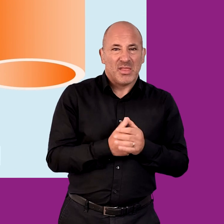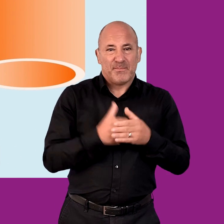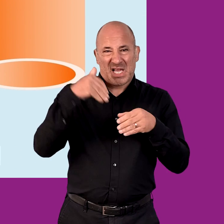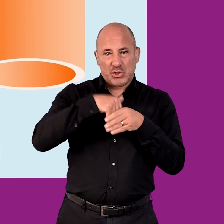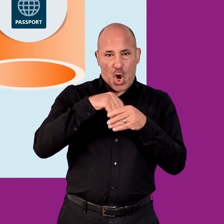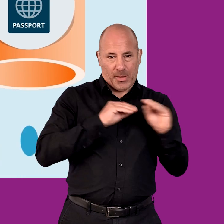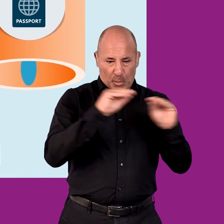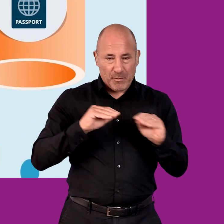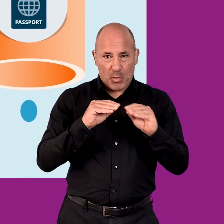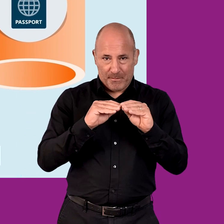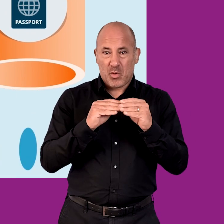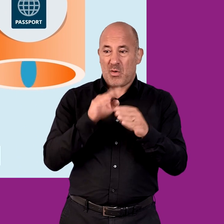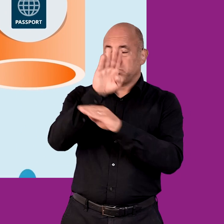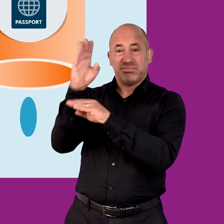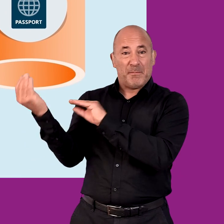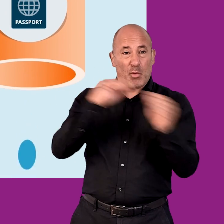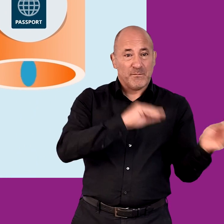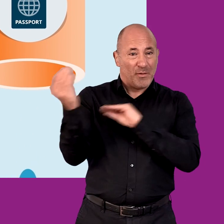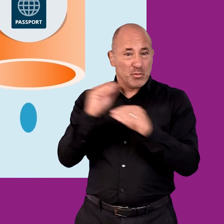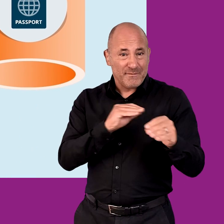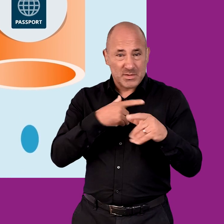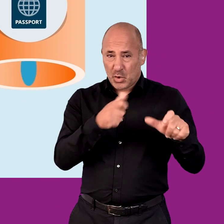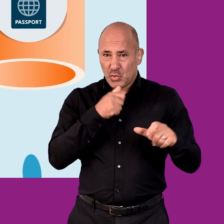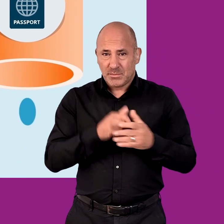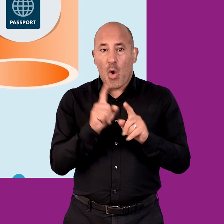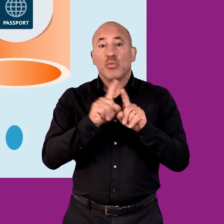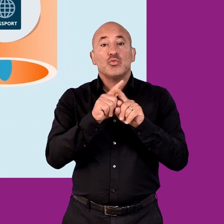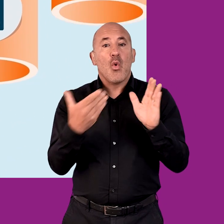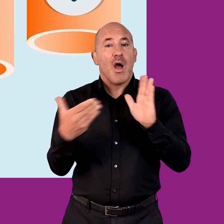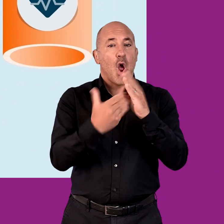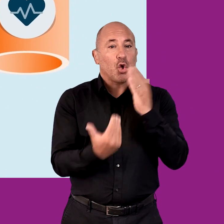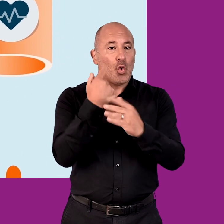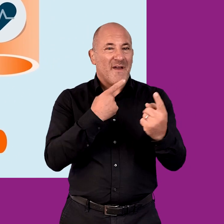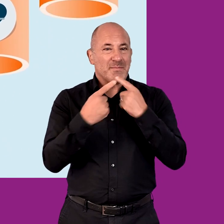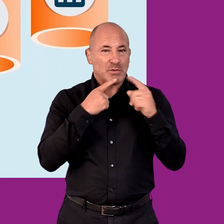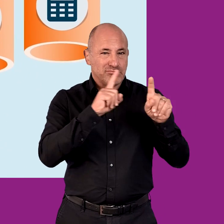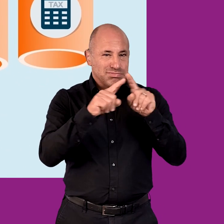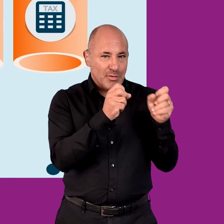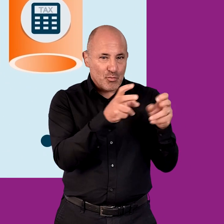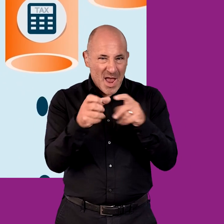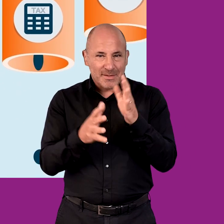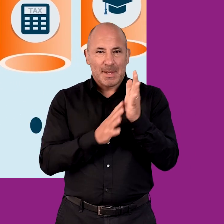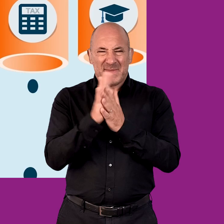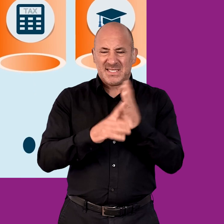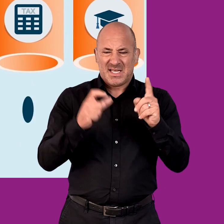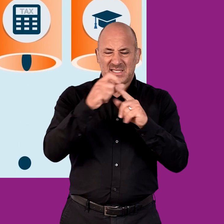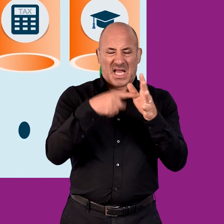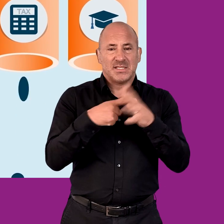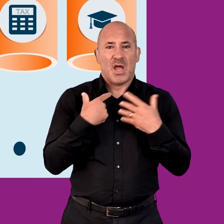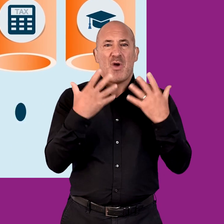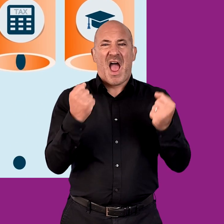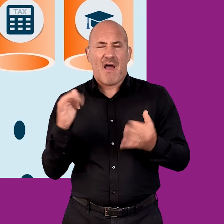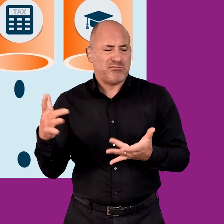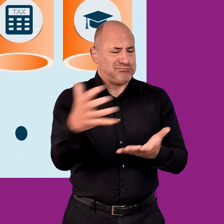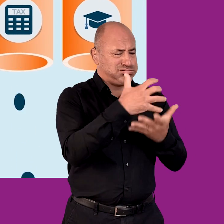about births, deaths, and internal and international migration, but it also uses new information in different